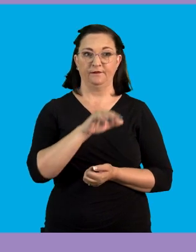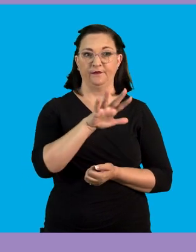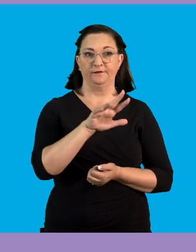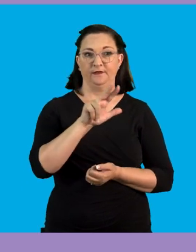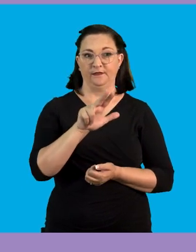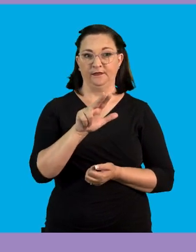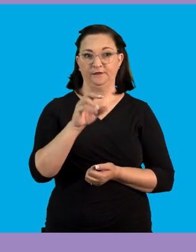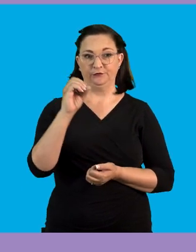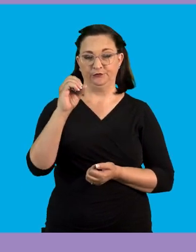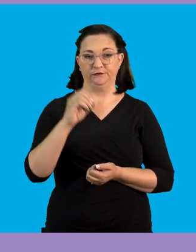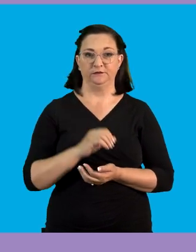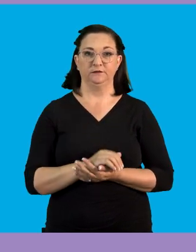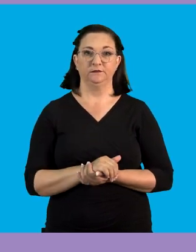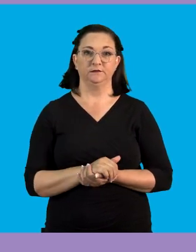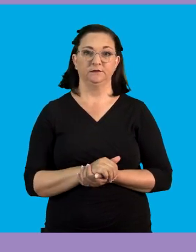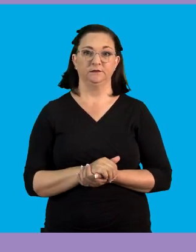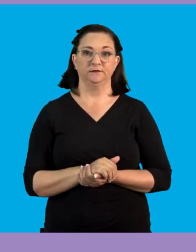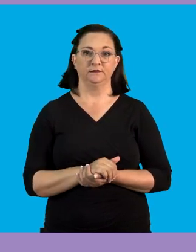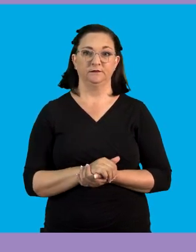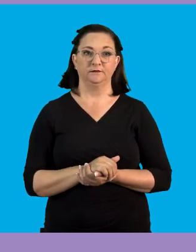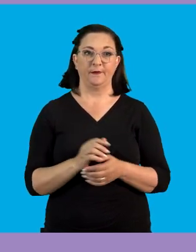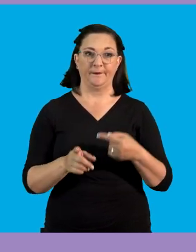It's 58 degrees